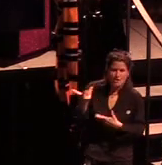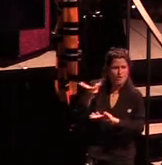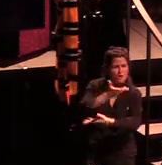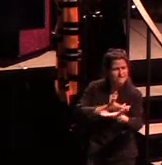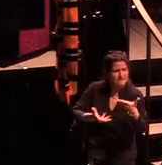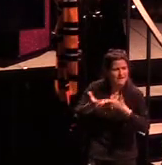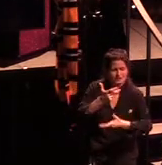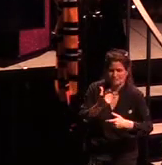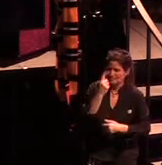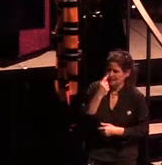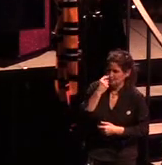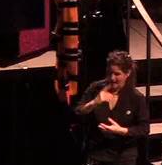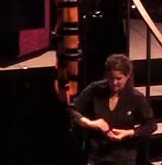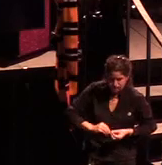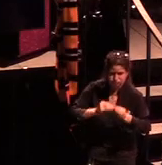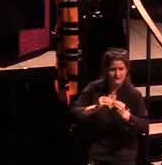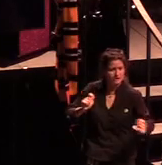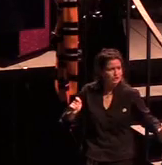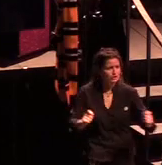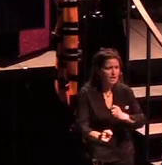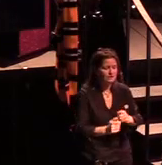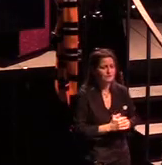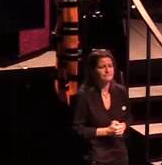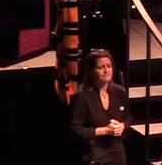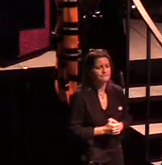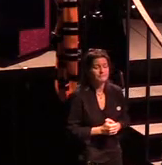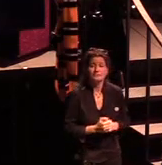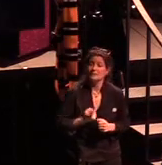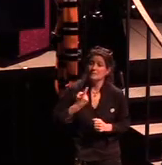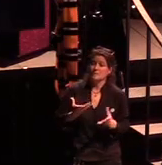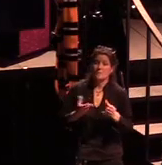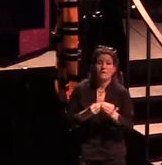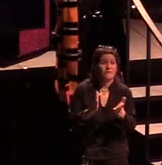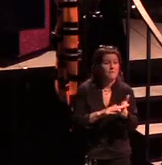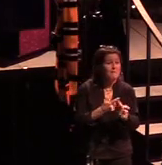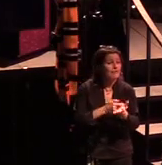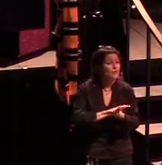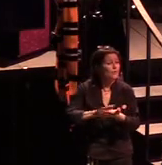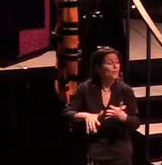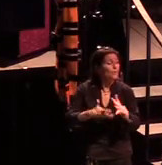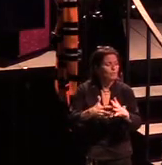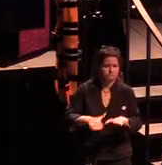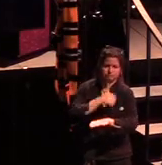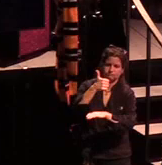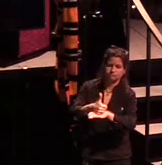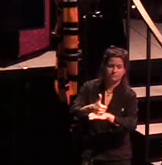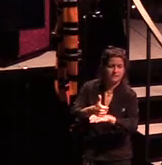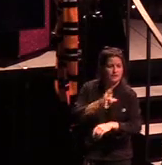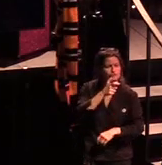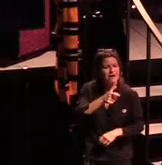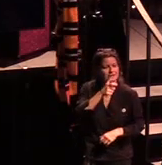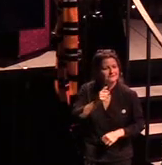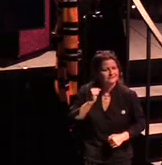change together biscuit biscuit Matthew and I founded direct zero whiskey to celebrate the